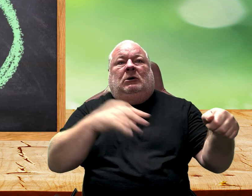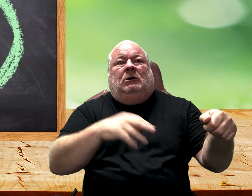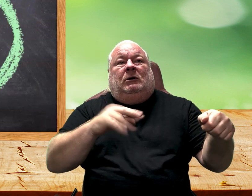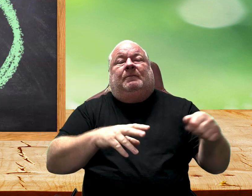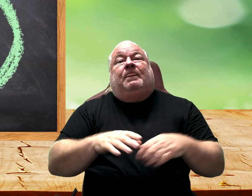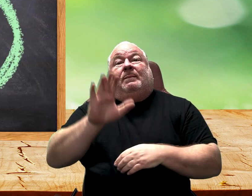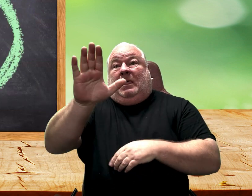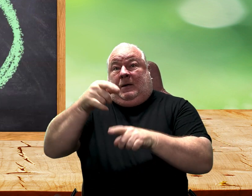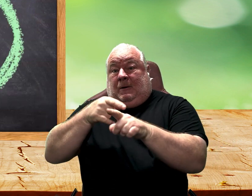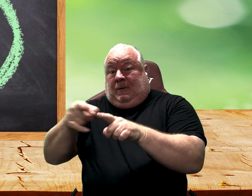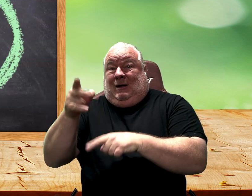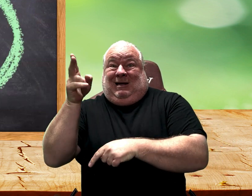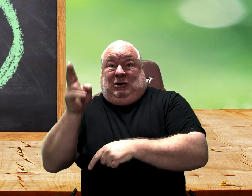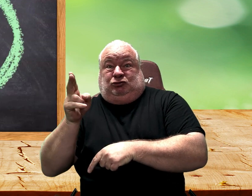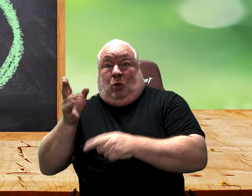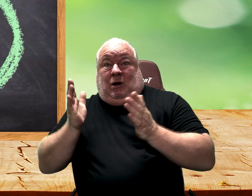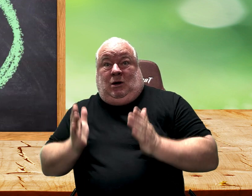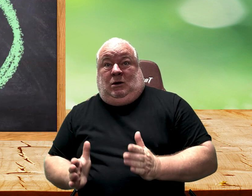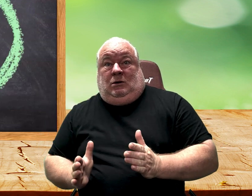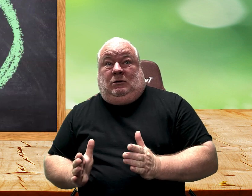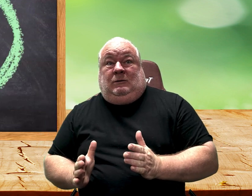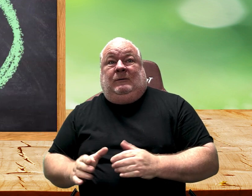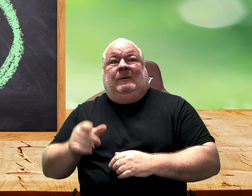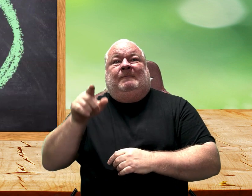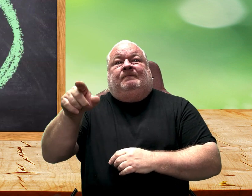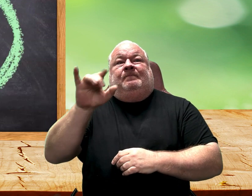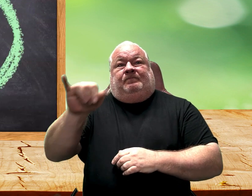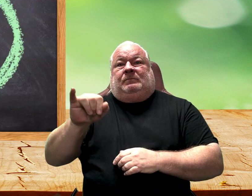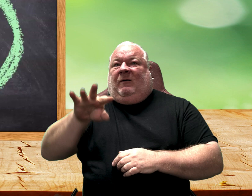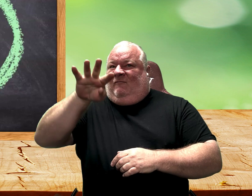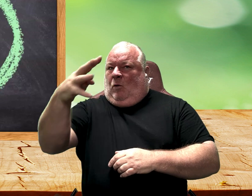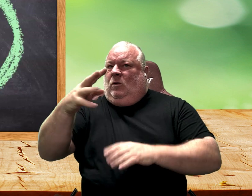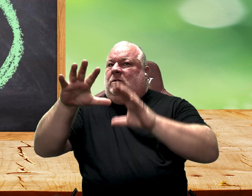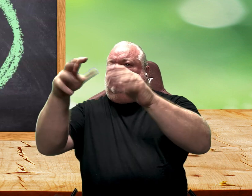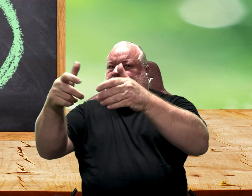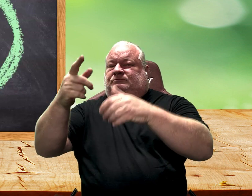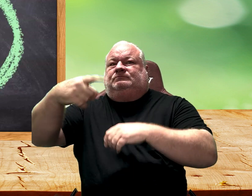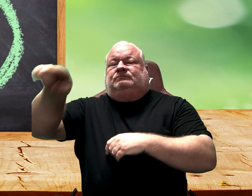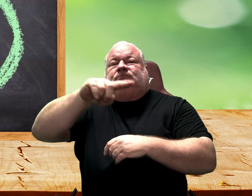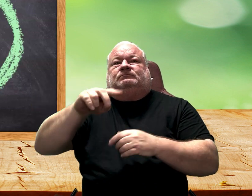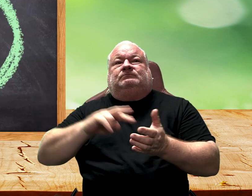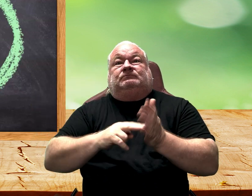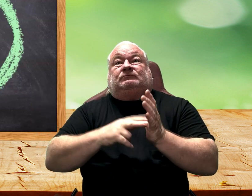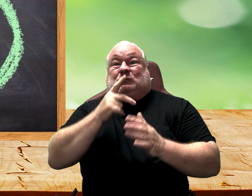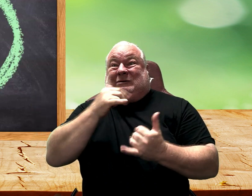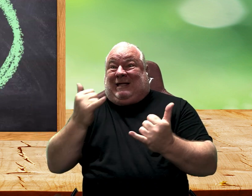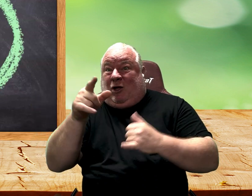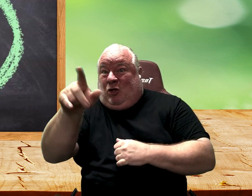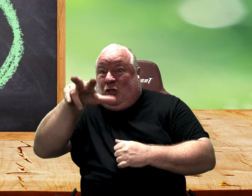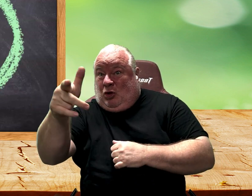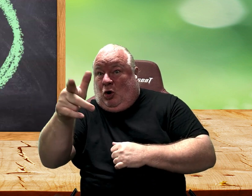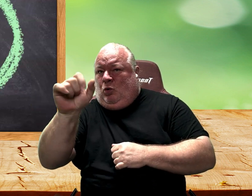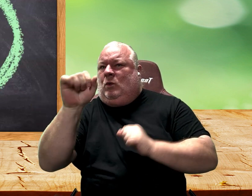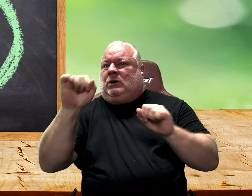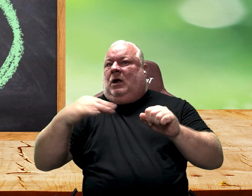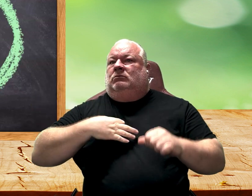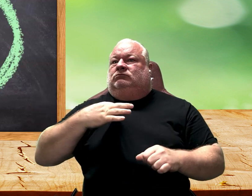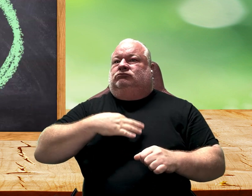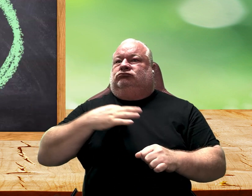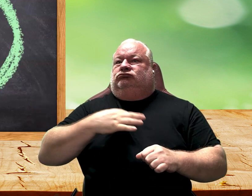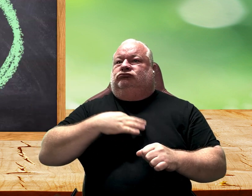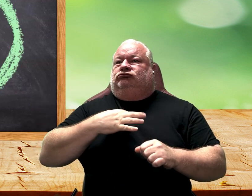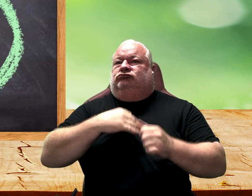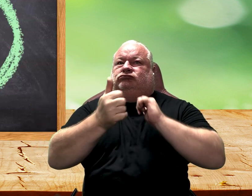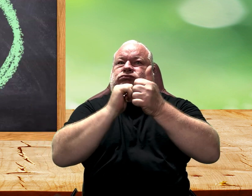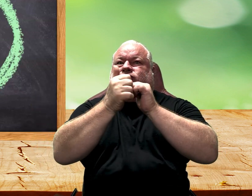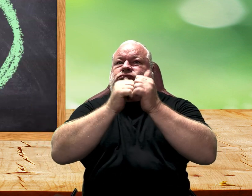The historian is a position that is held by fourth graders, which means current third graders can run for it in